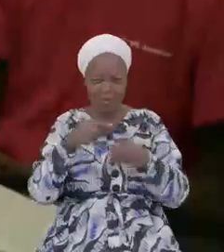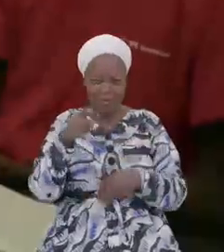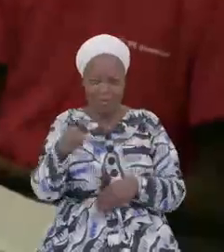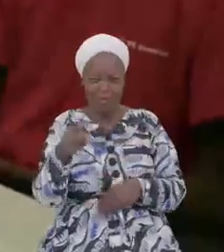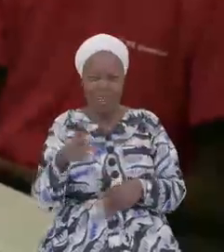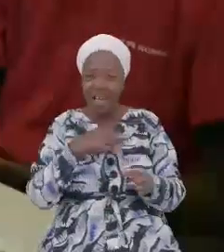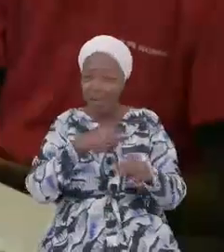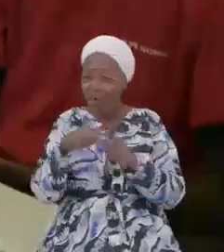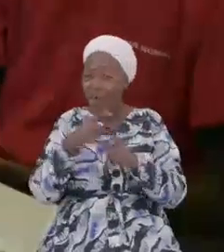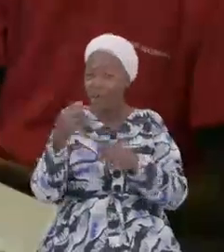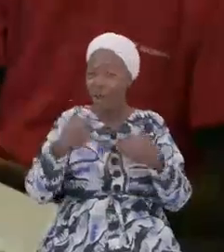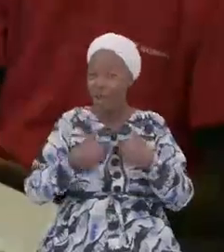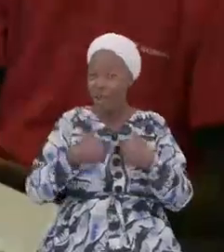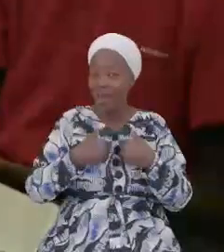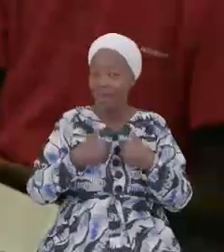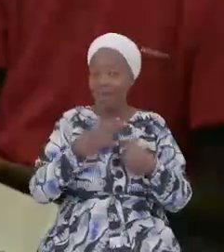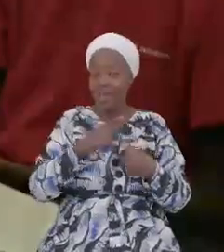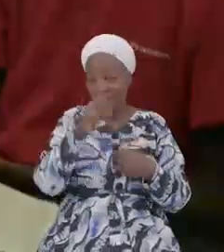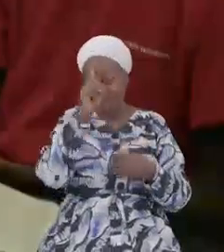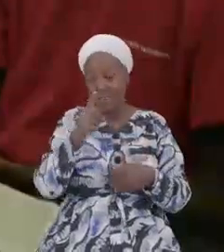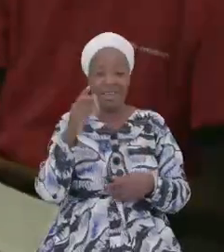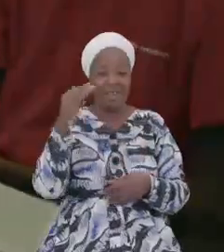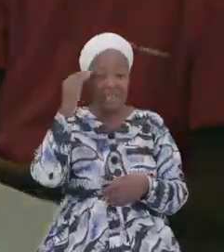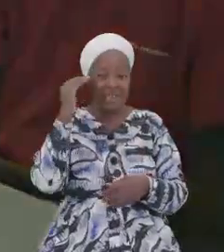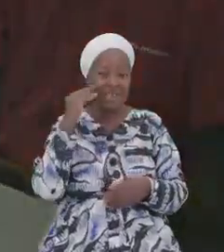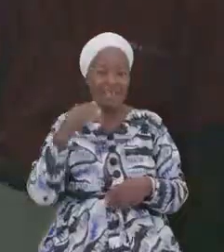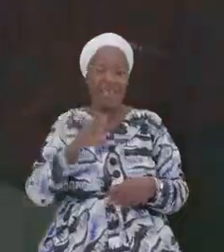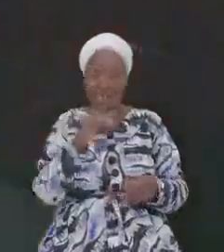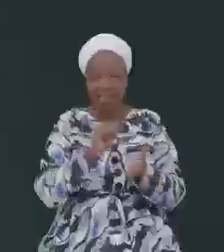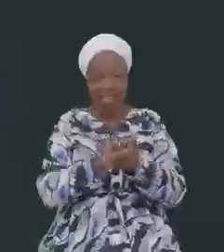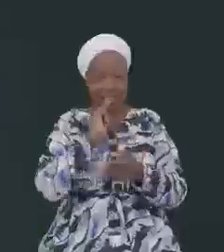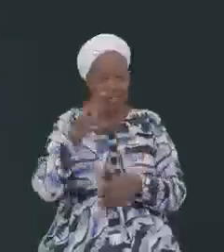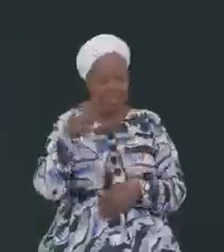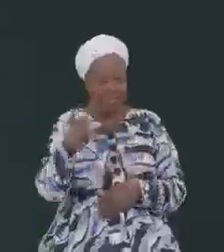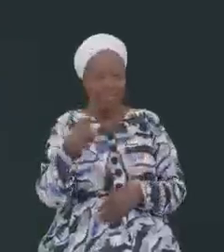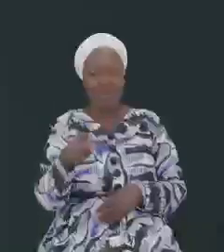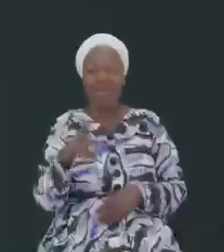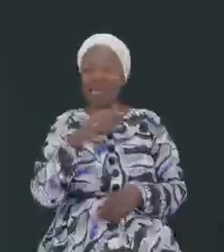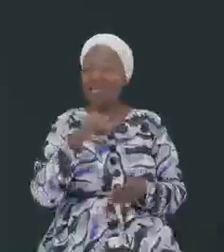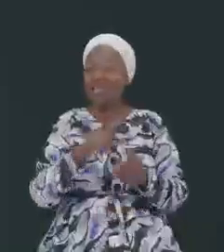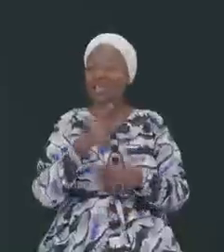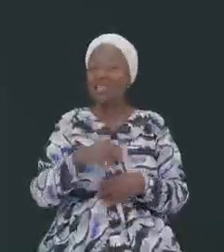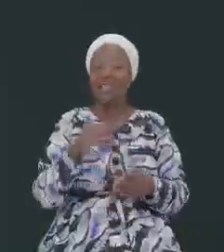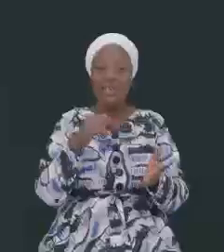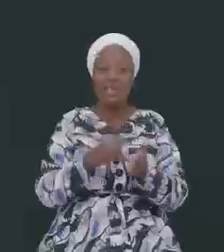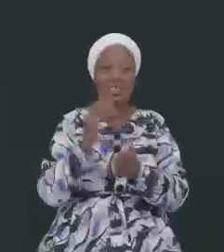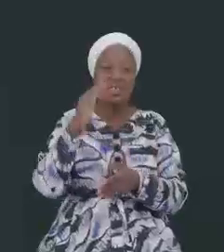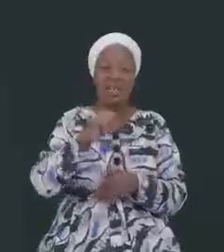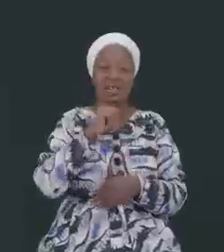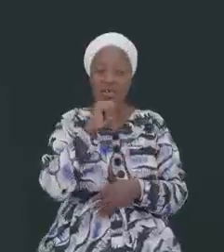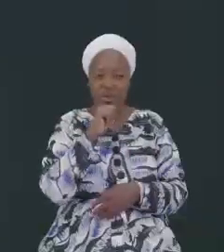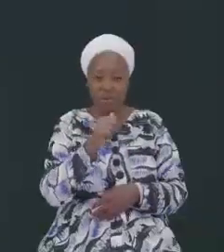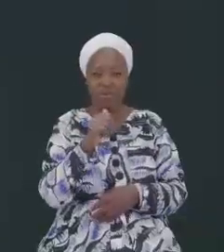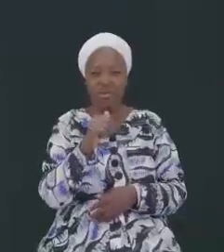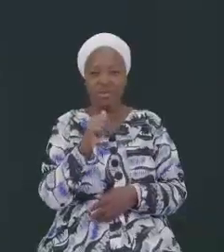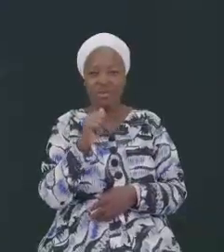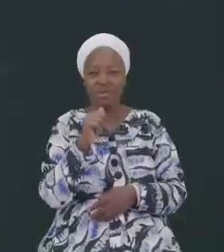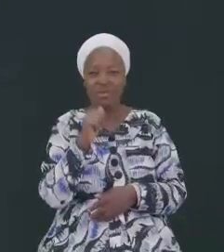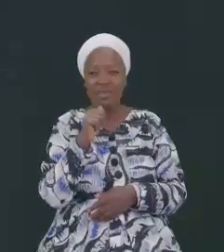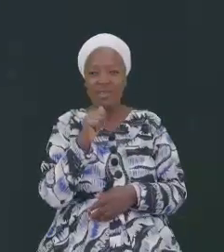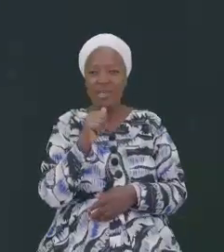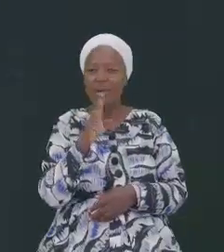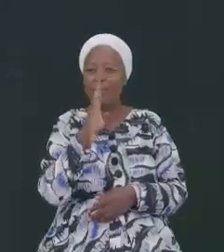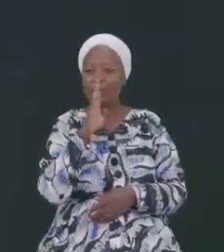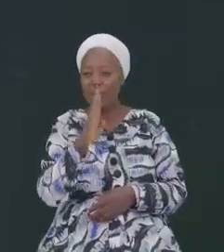when you have a brilliant head, I'm talking about you today. It says, it shall not